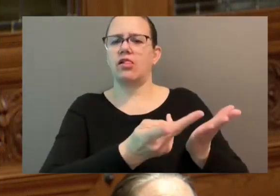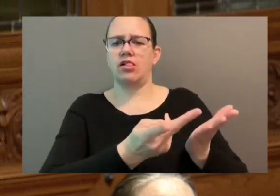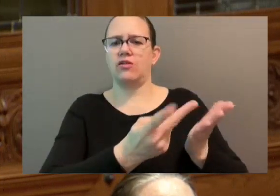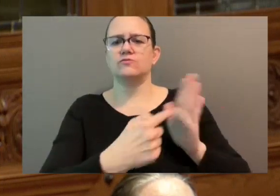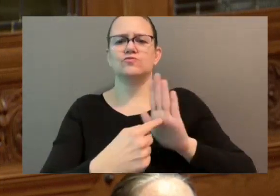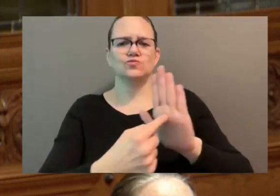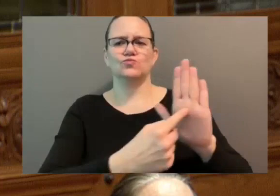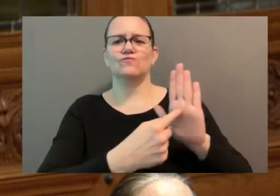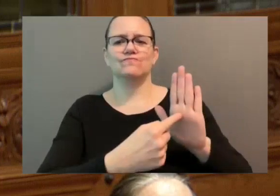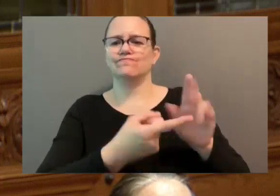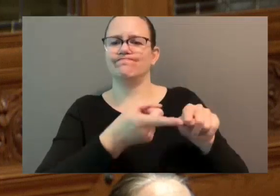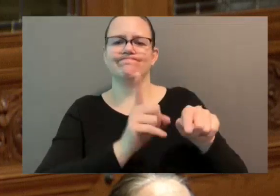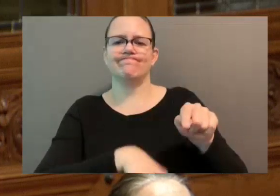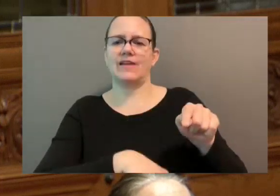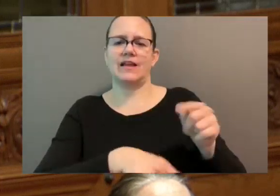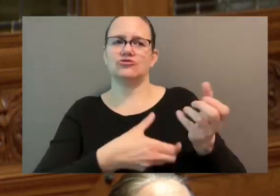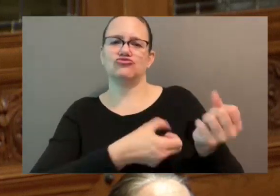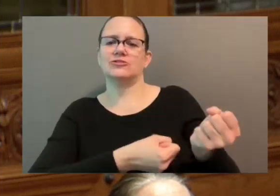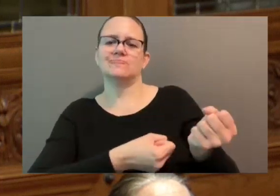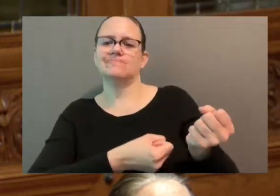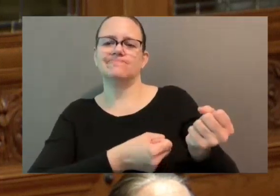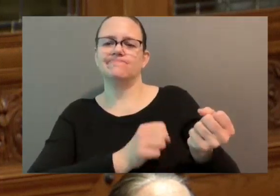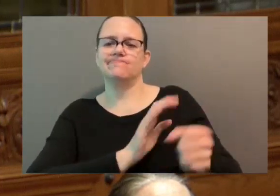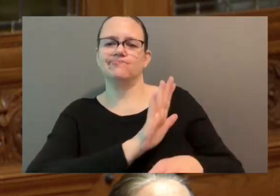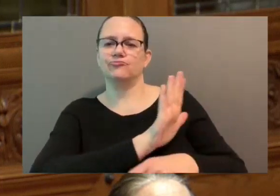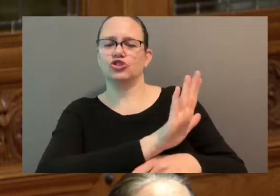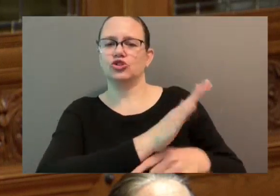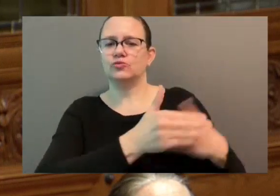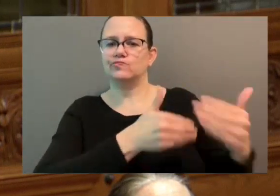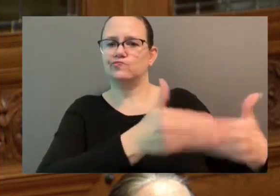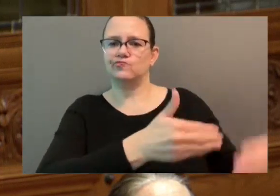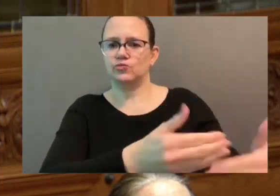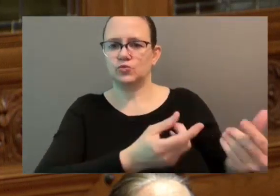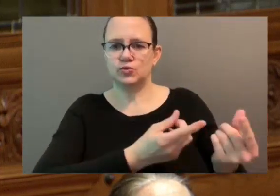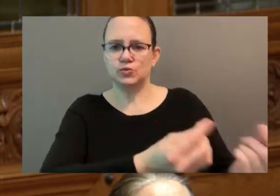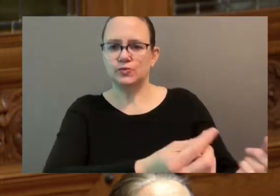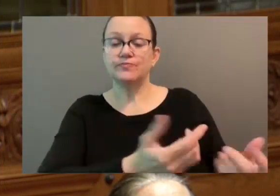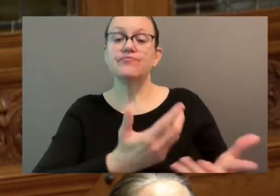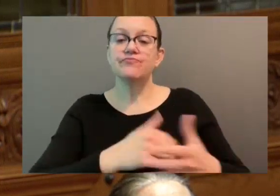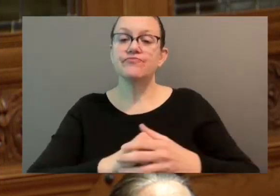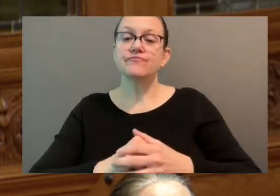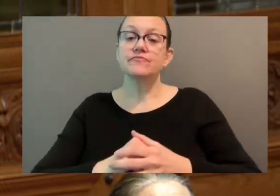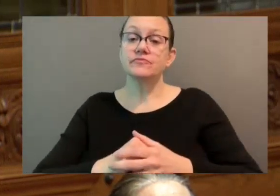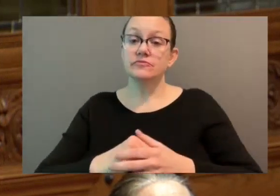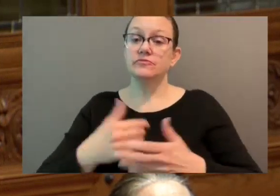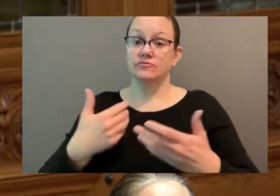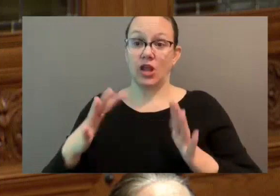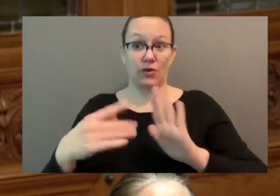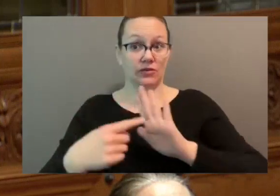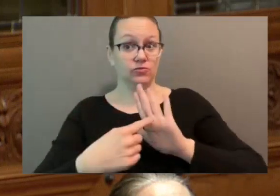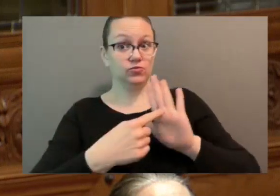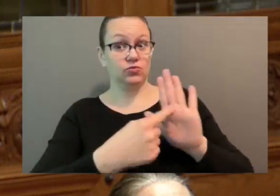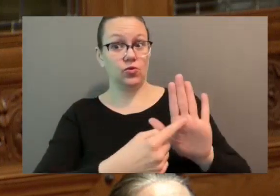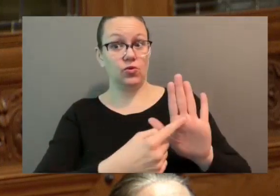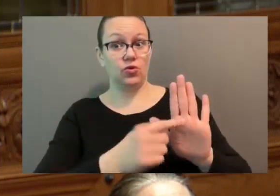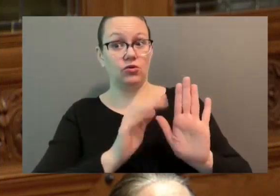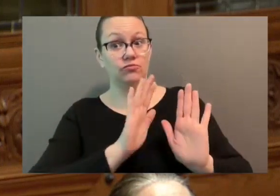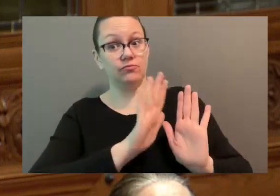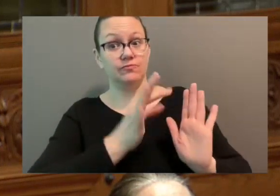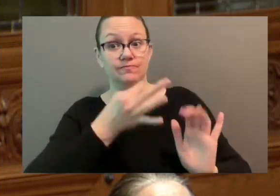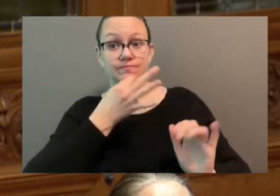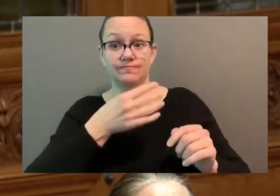despite being presented with evidence that it's not. Where is he? I asked